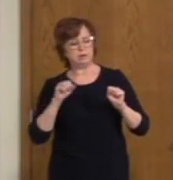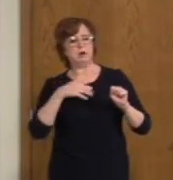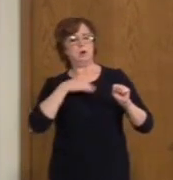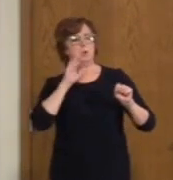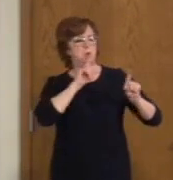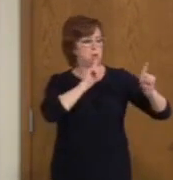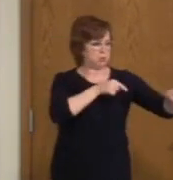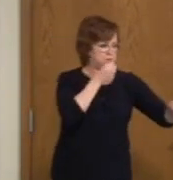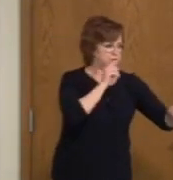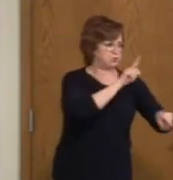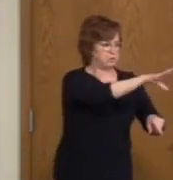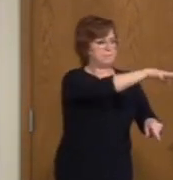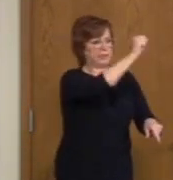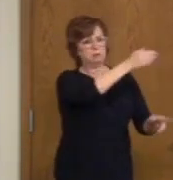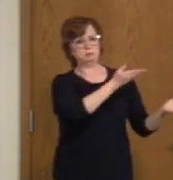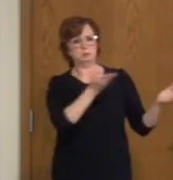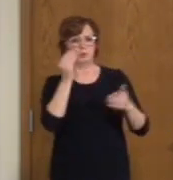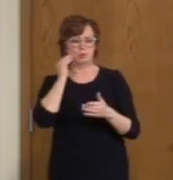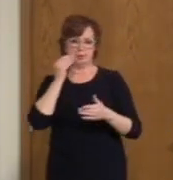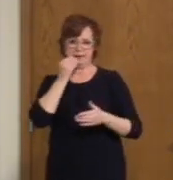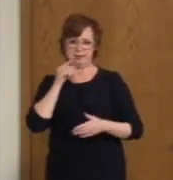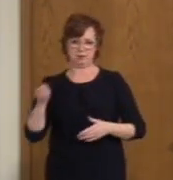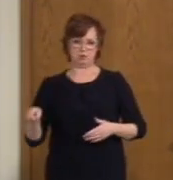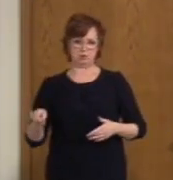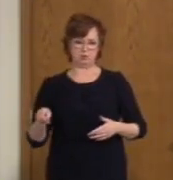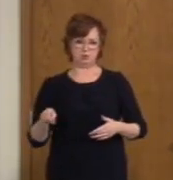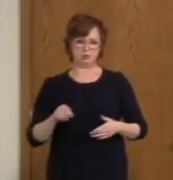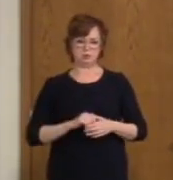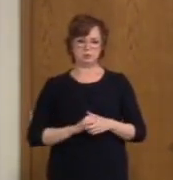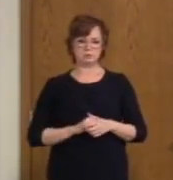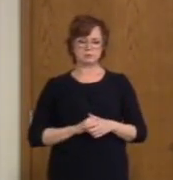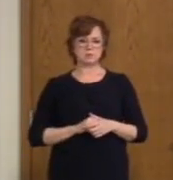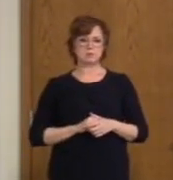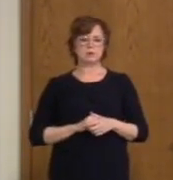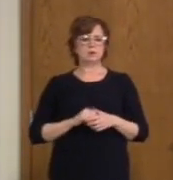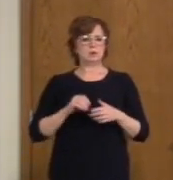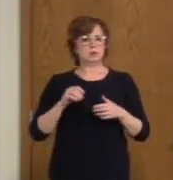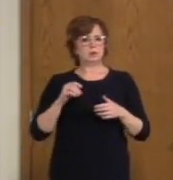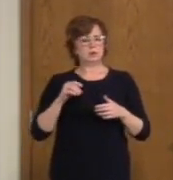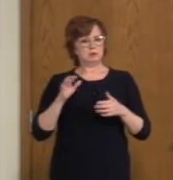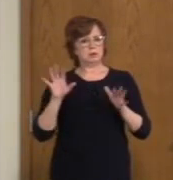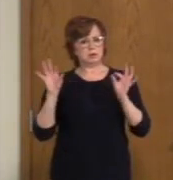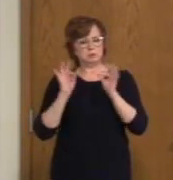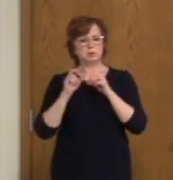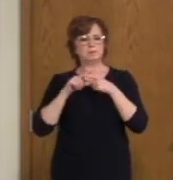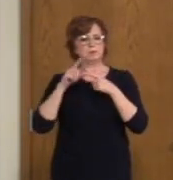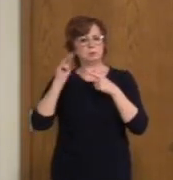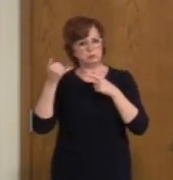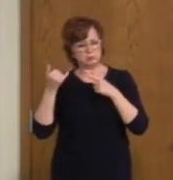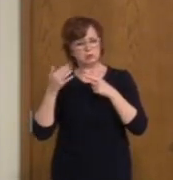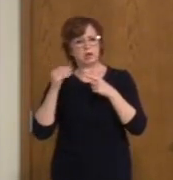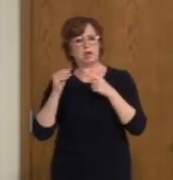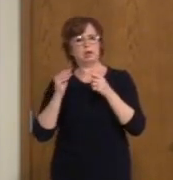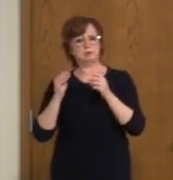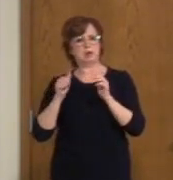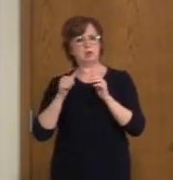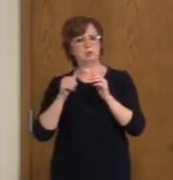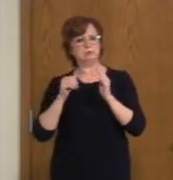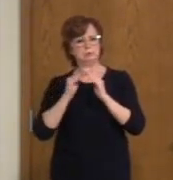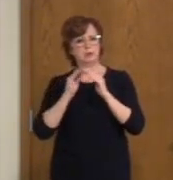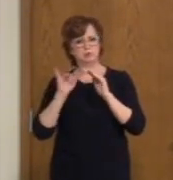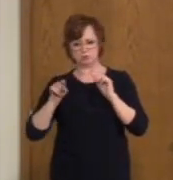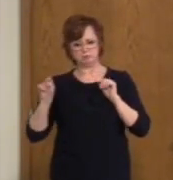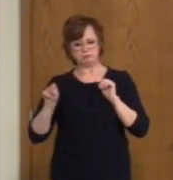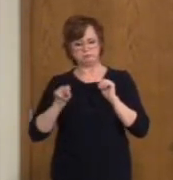this variant growth that we have in particular in Moose Jaw, but in a few other communities as well, until such time that we